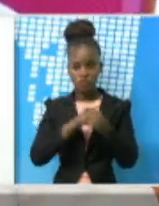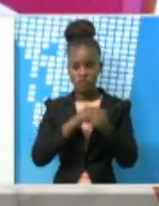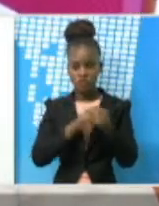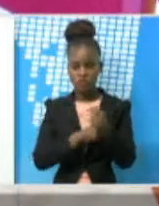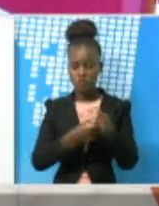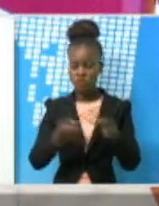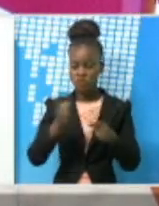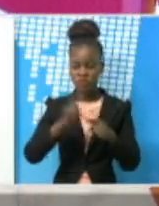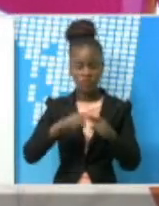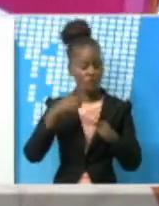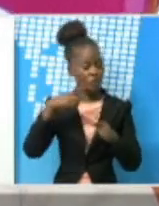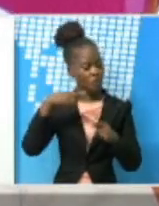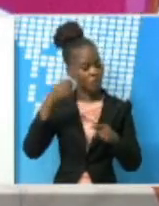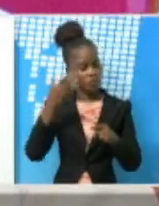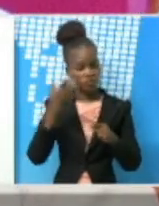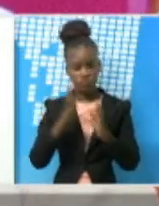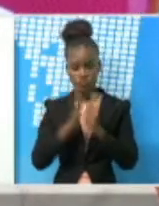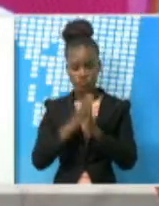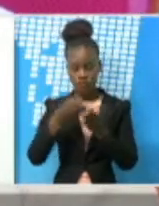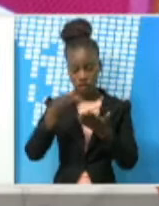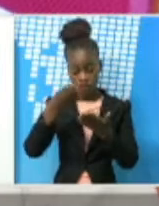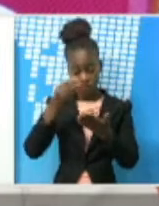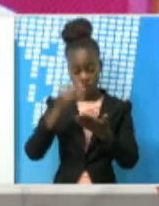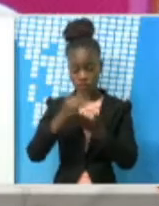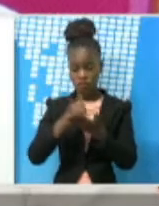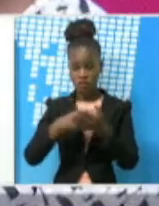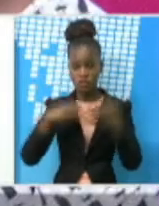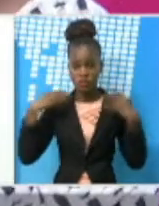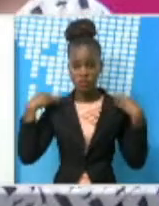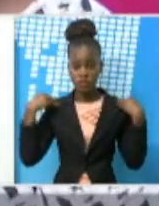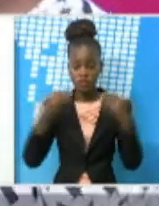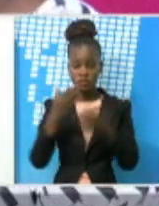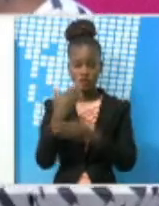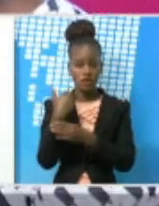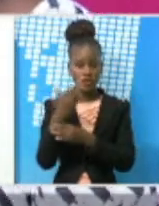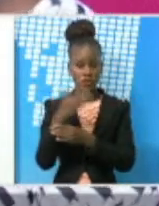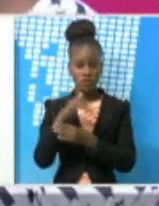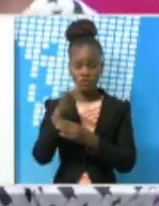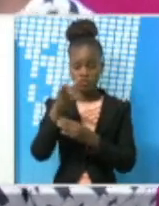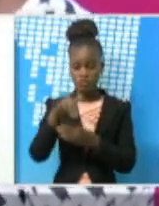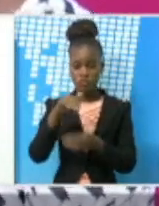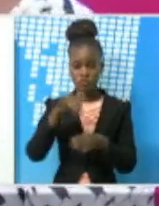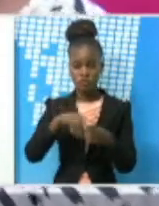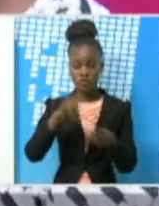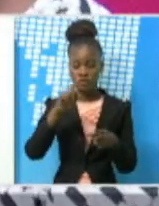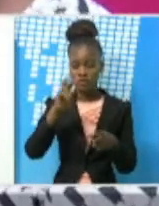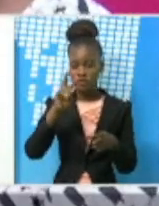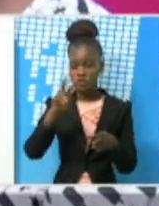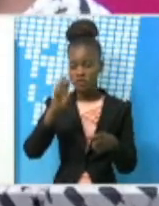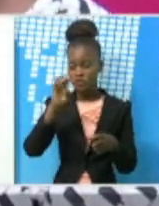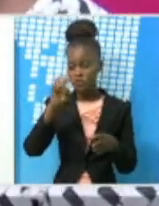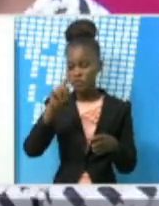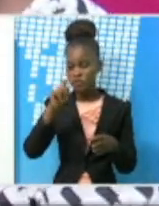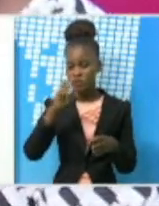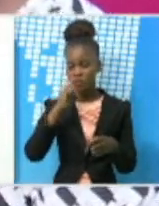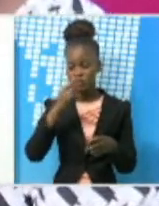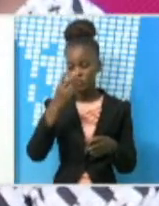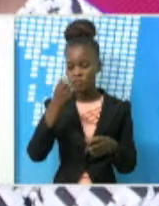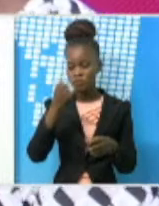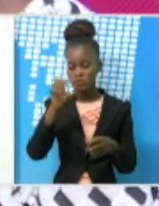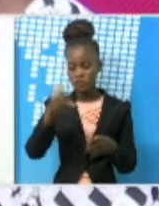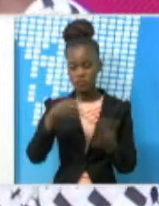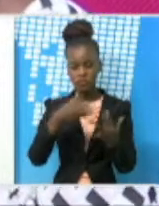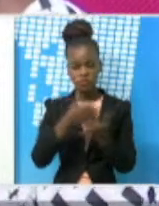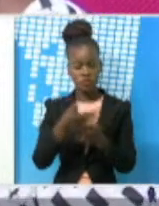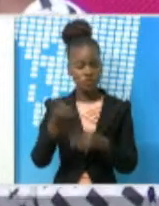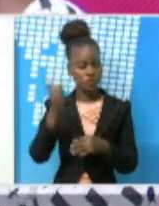implementation of the technical and vocational education and training reforms as enshrined in the TVET Policy 2019 through